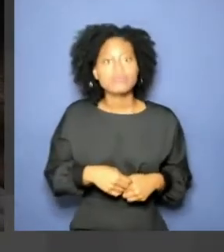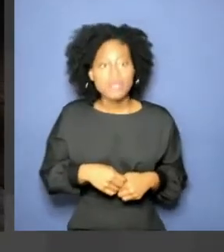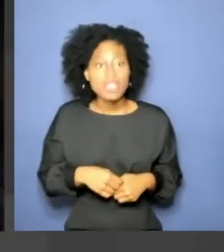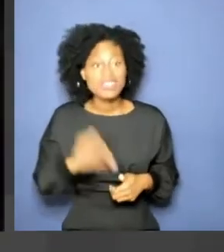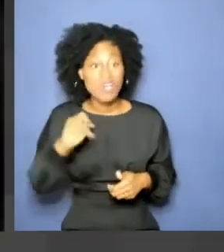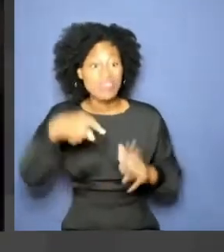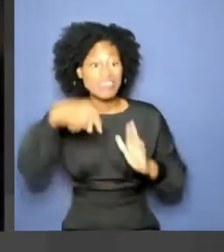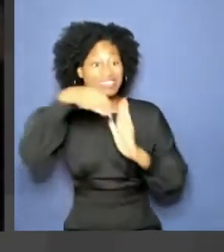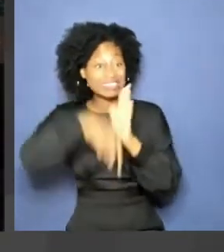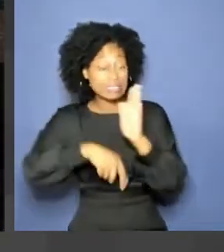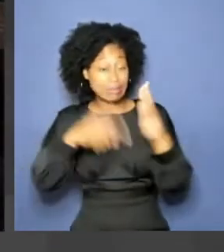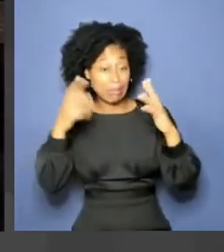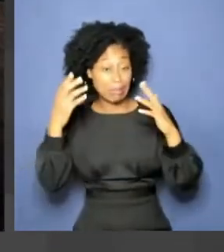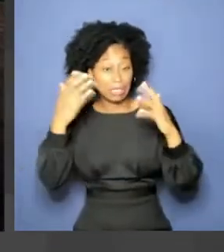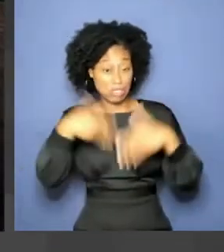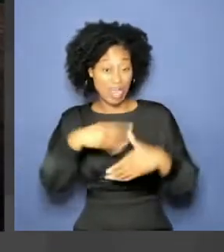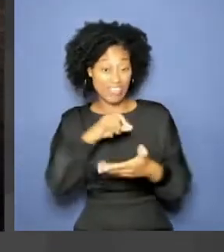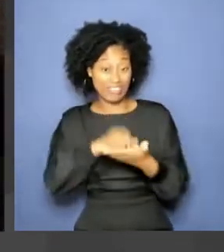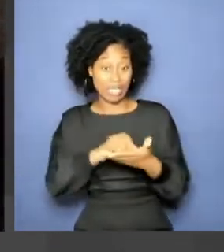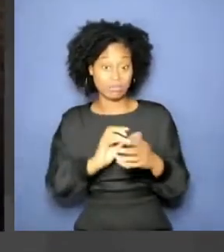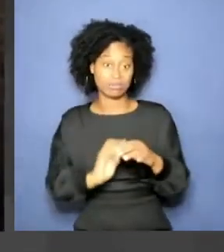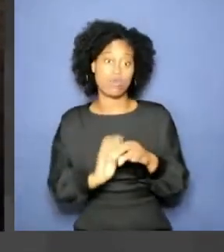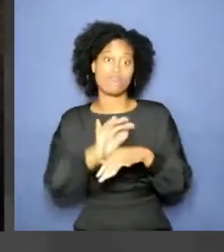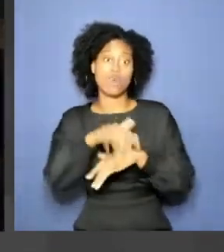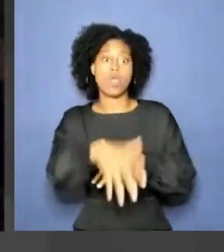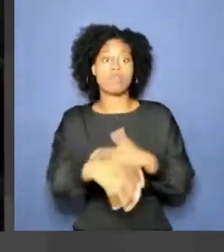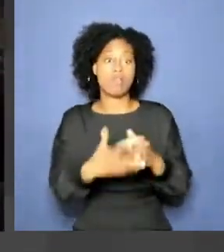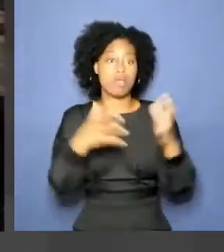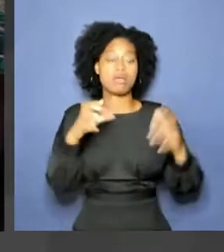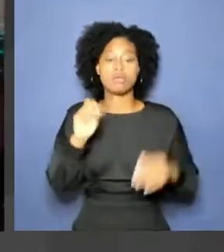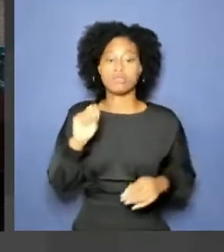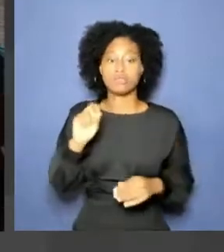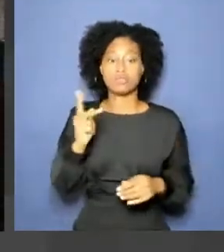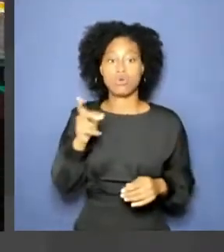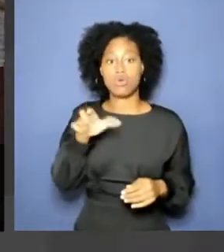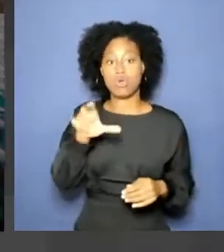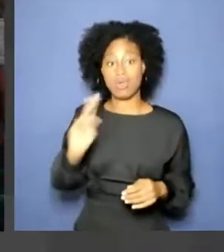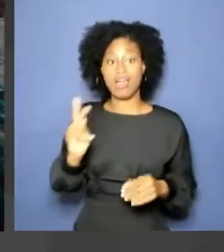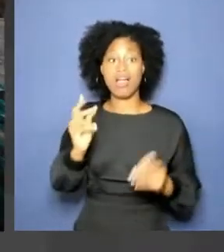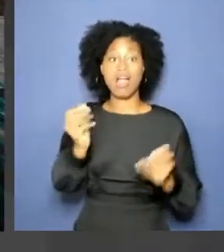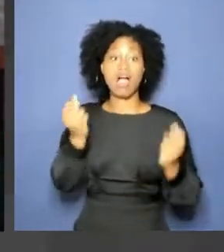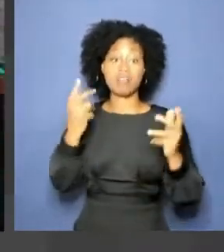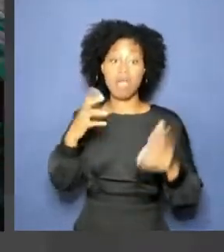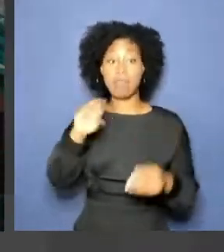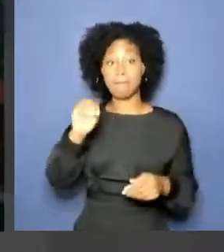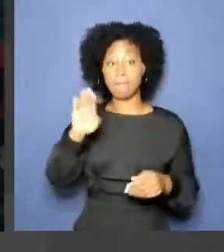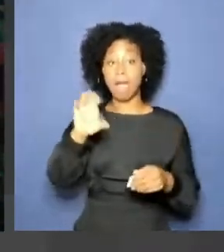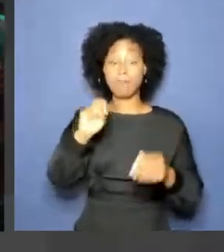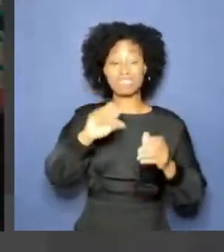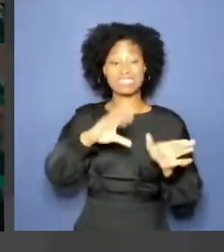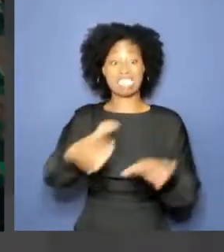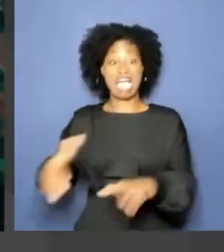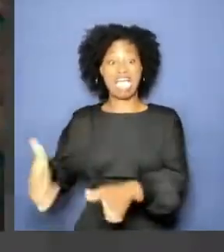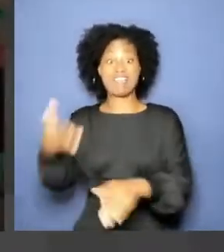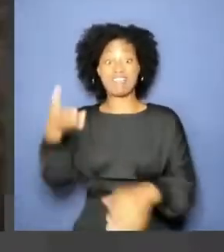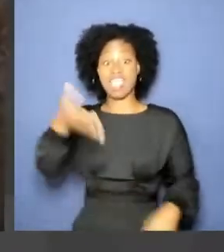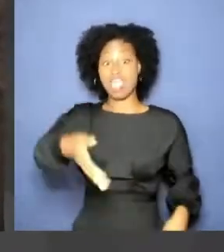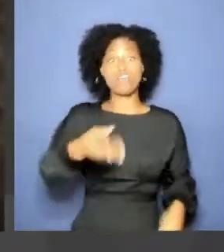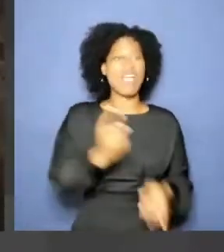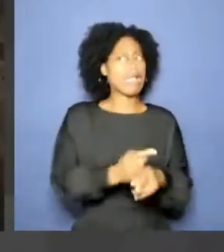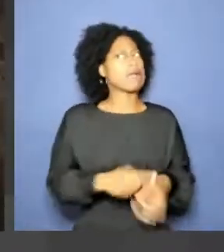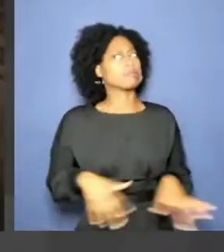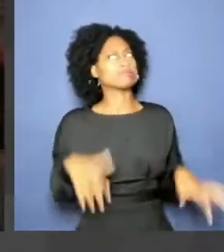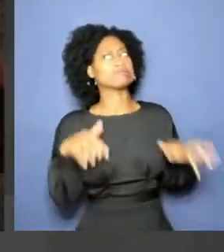of overgrown with all these Skulk blocks, so that means that lots of mobs must have died there. Quite a lot, yes. Make it